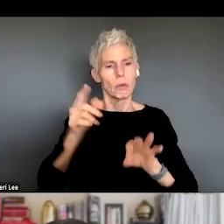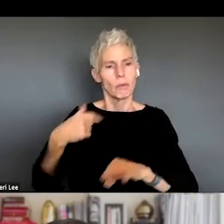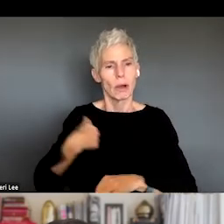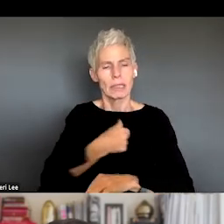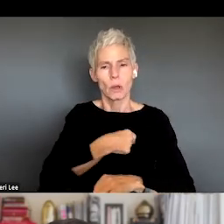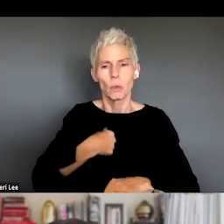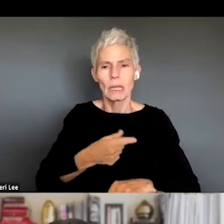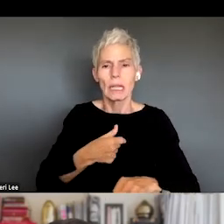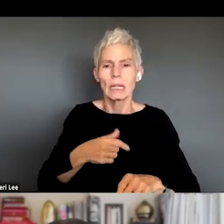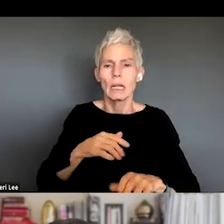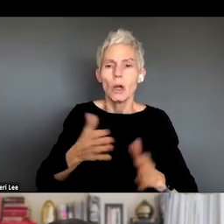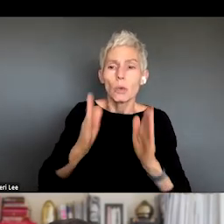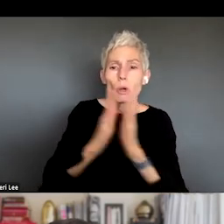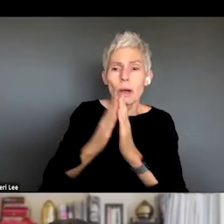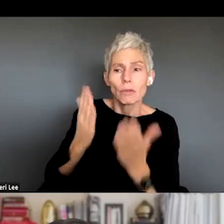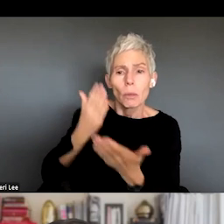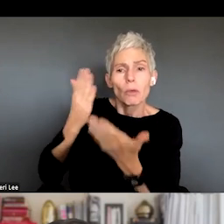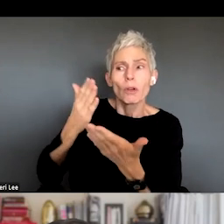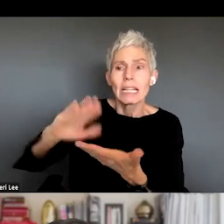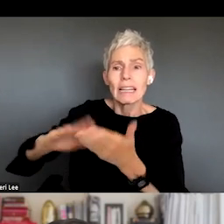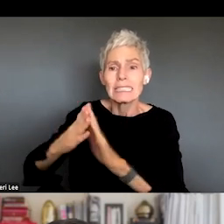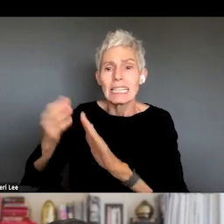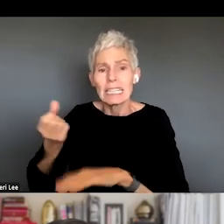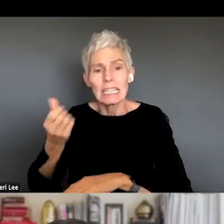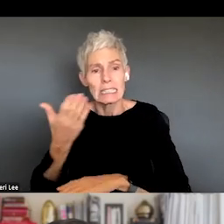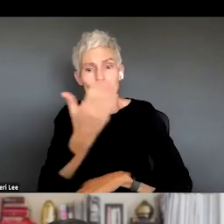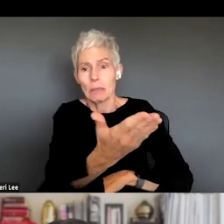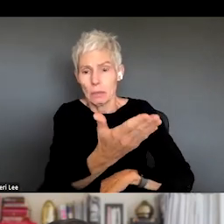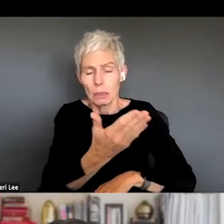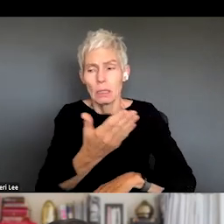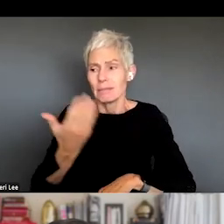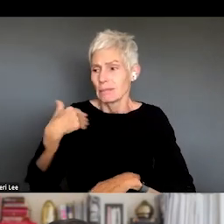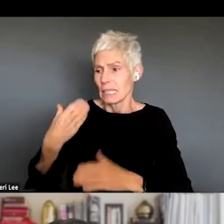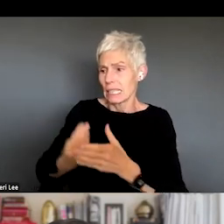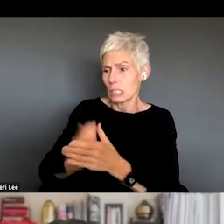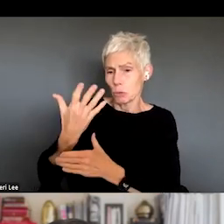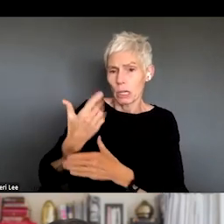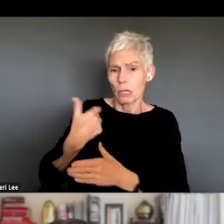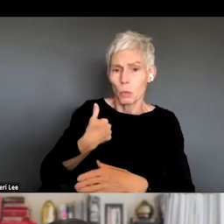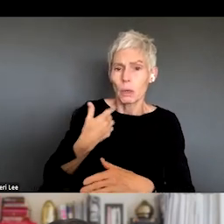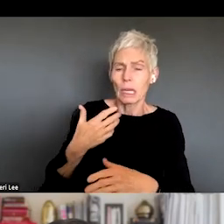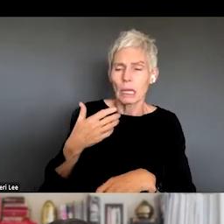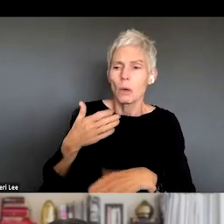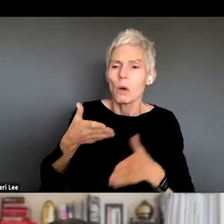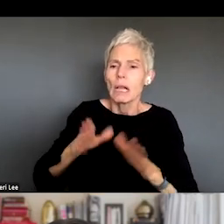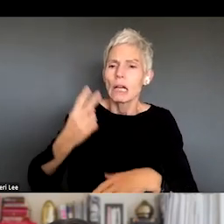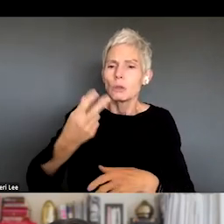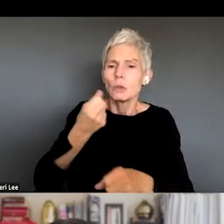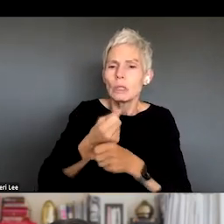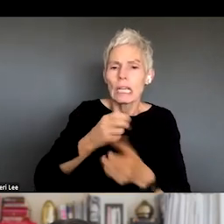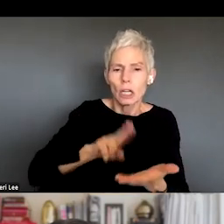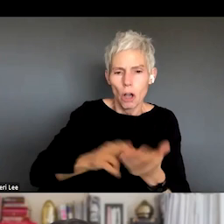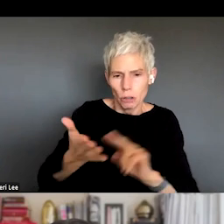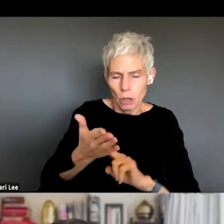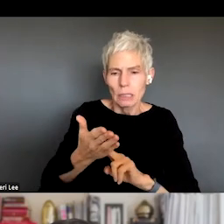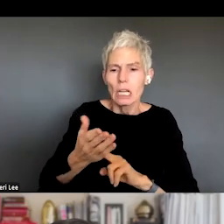a request for proposals that the city put out back in the spring, which would allow for a 2-year contract with two-year renewal